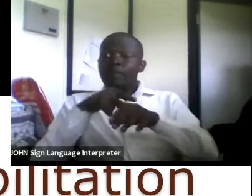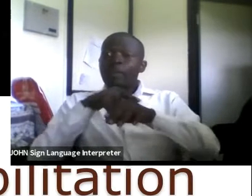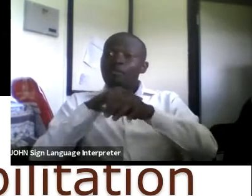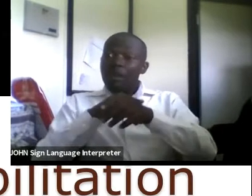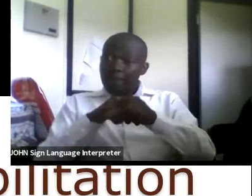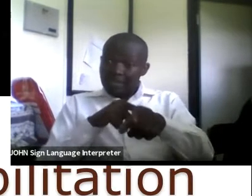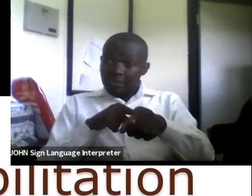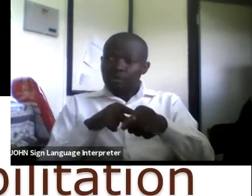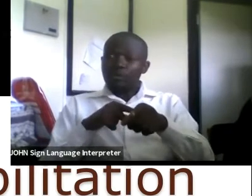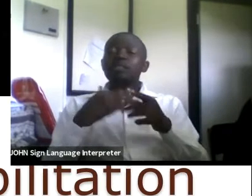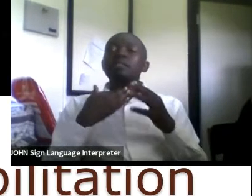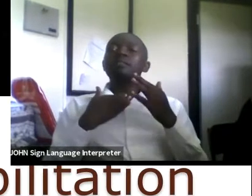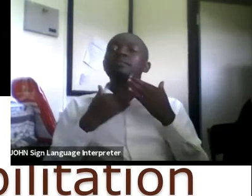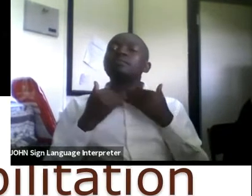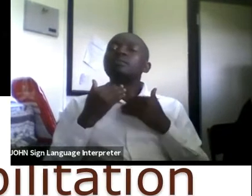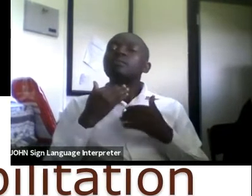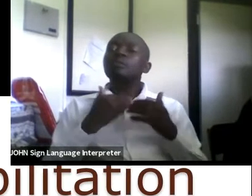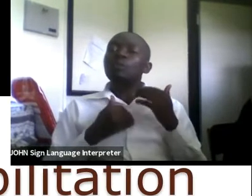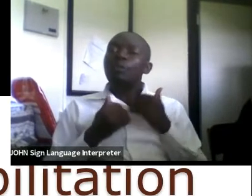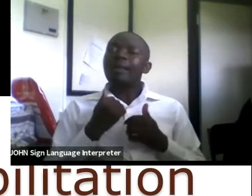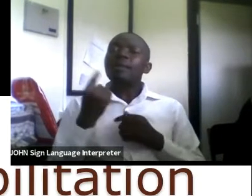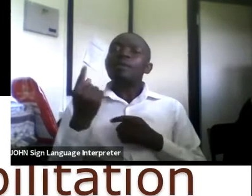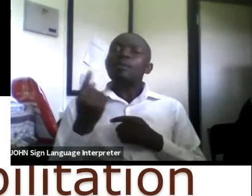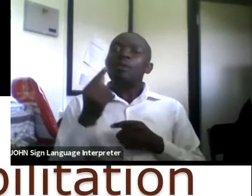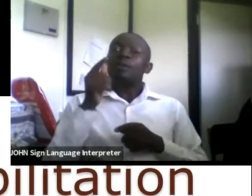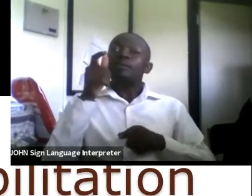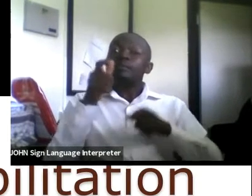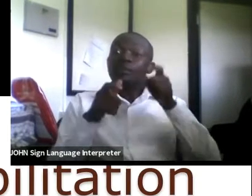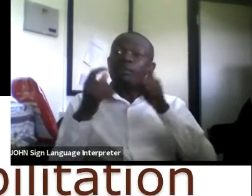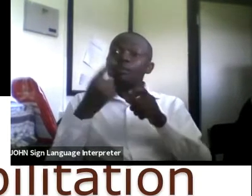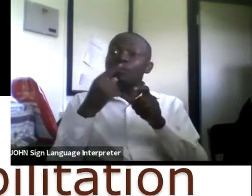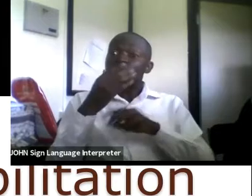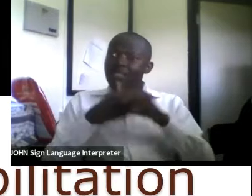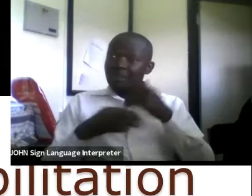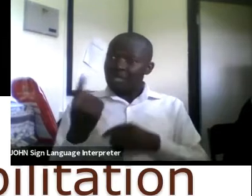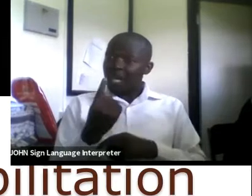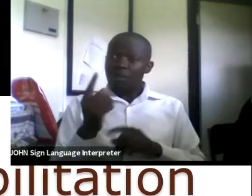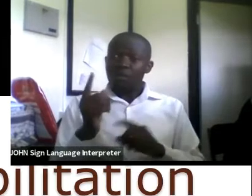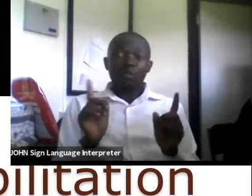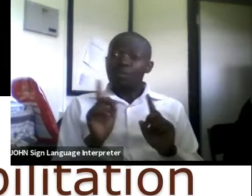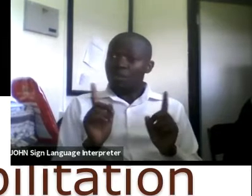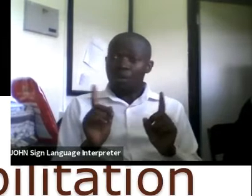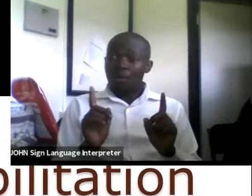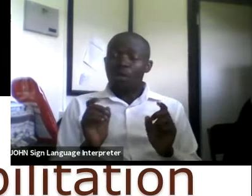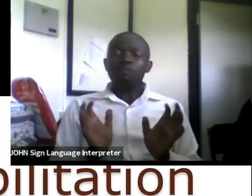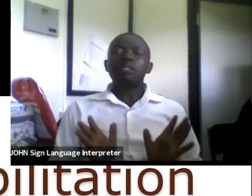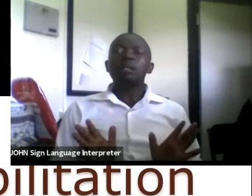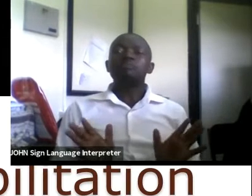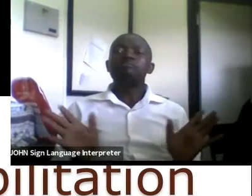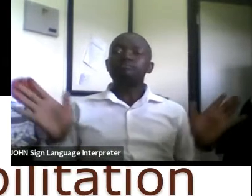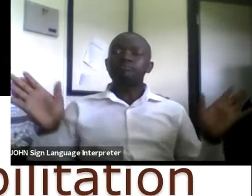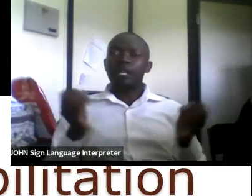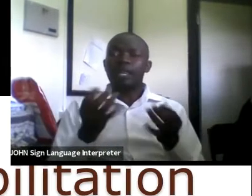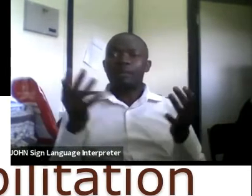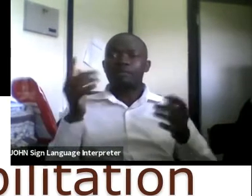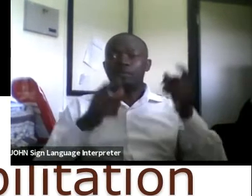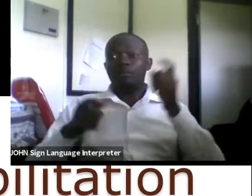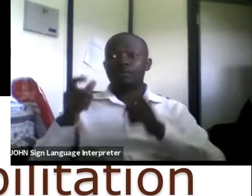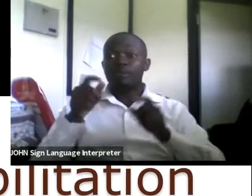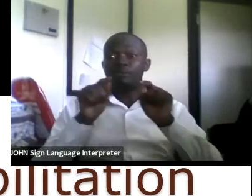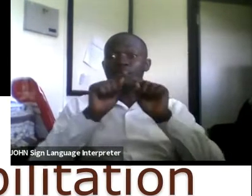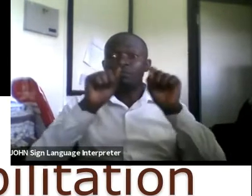is required not only by people with disabilities, by a large number of people, not just